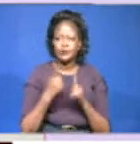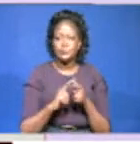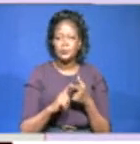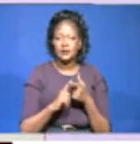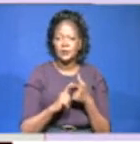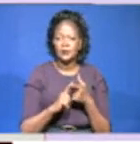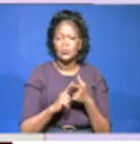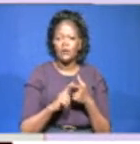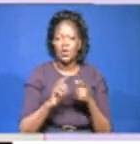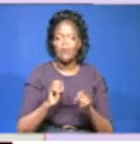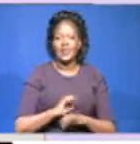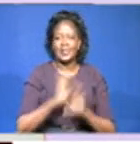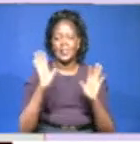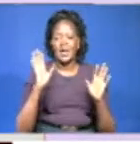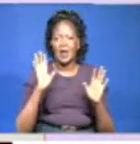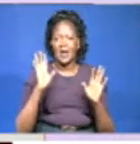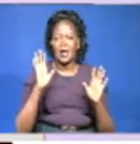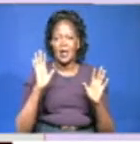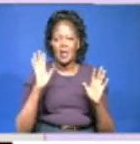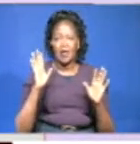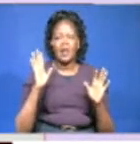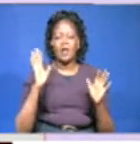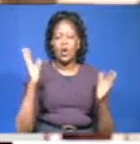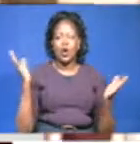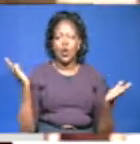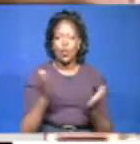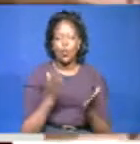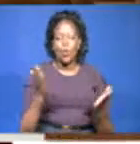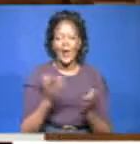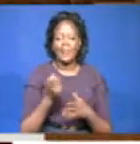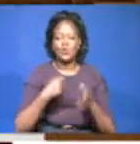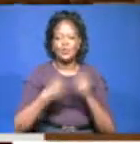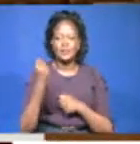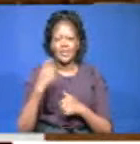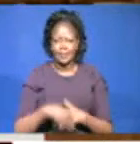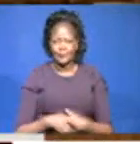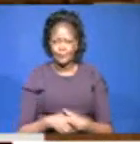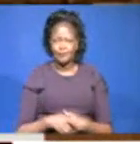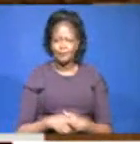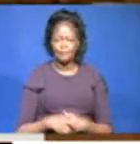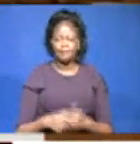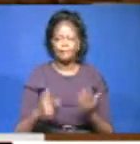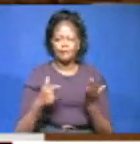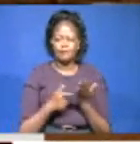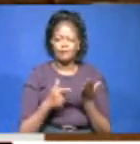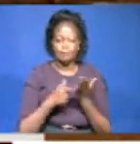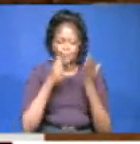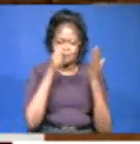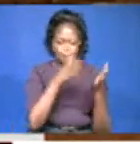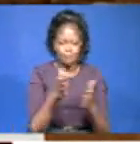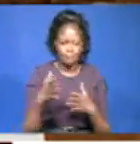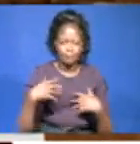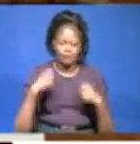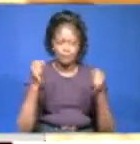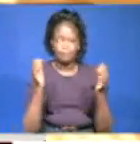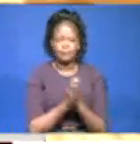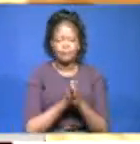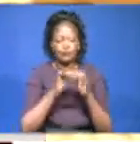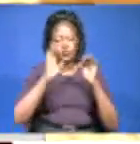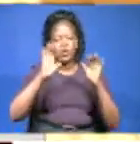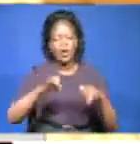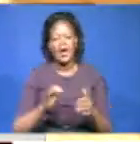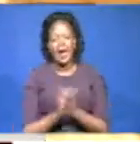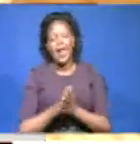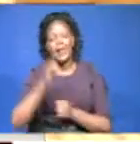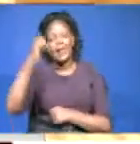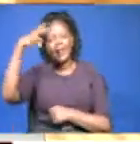clear about where they will offload their produce. ICT, infrastructure, health, agriculture and renewable